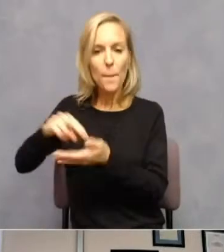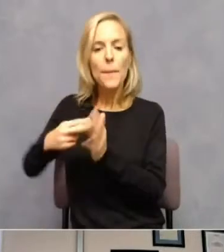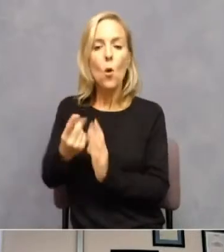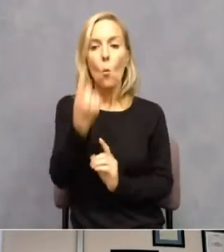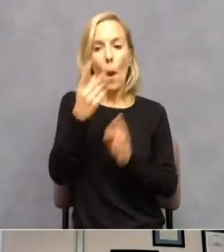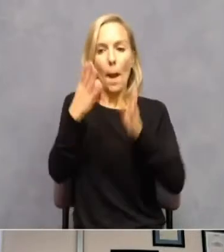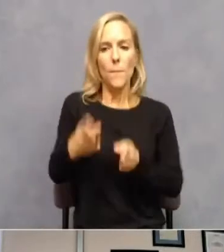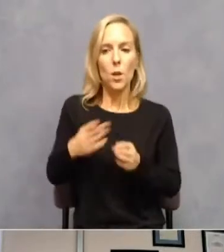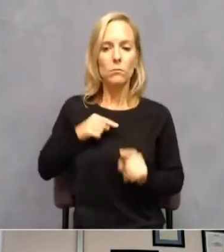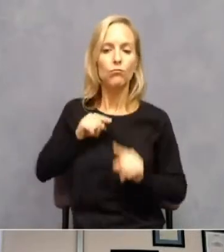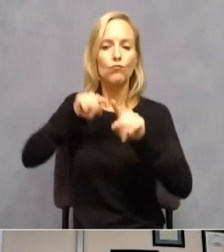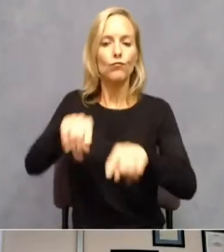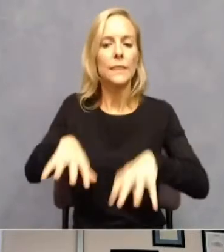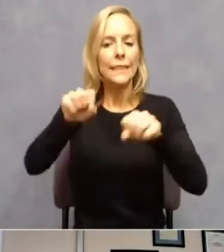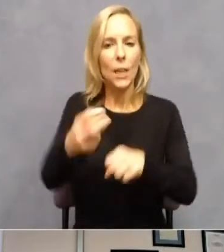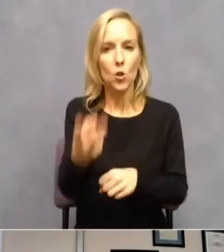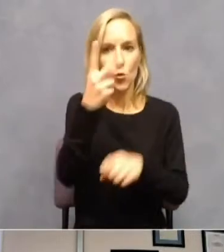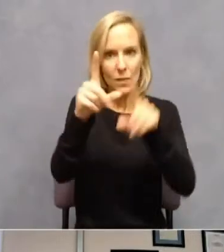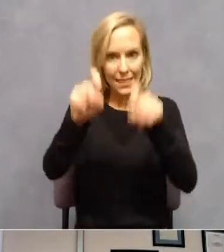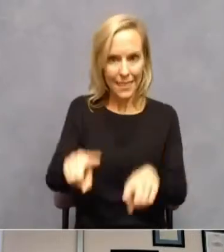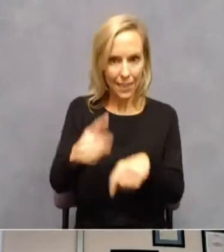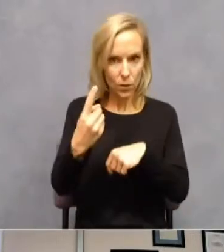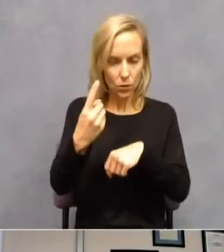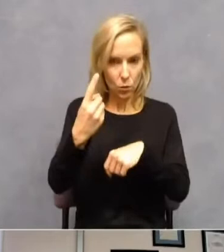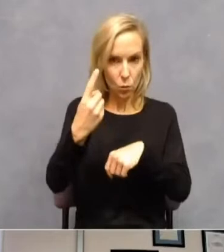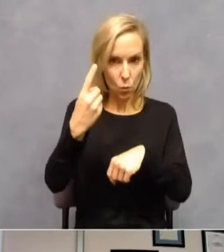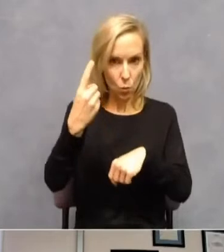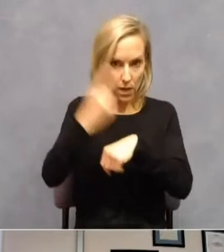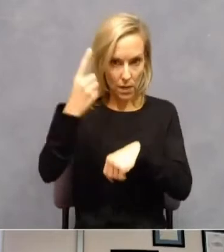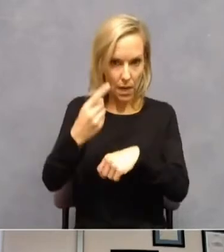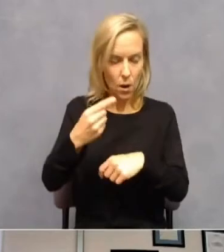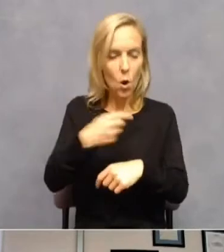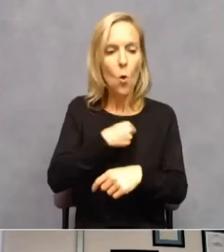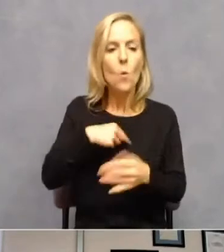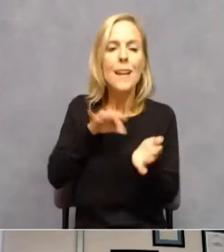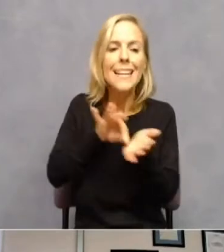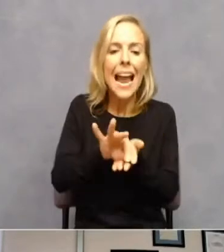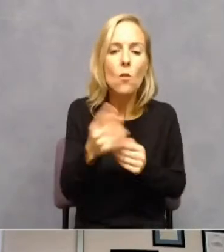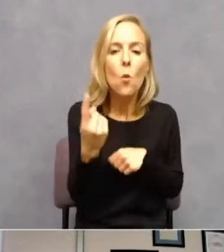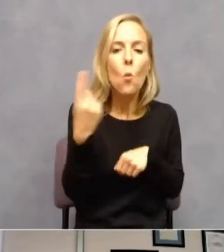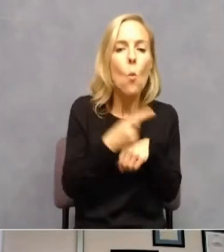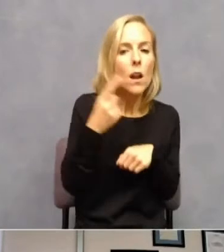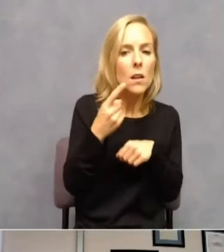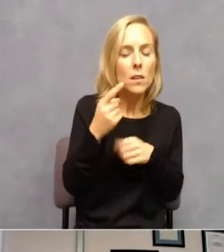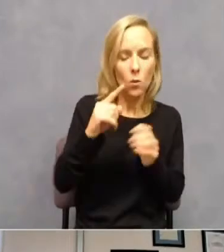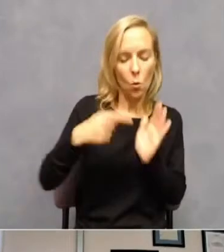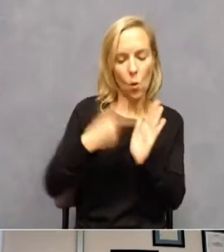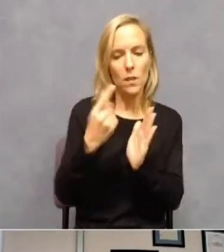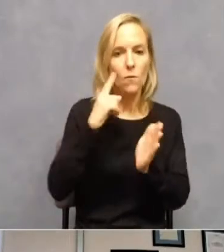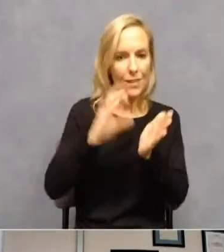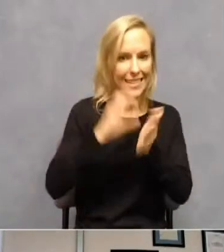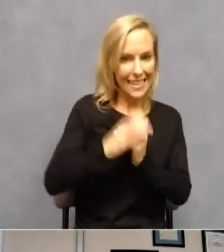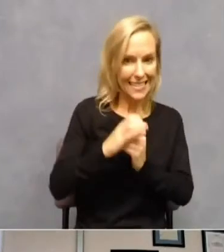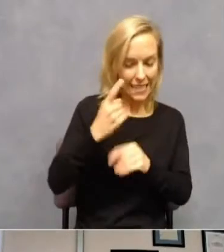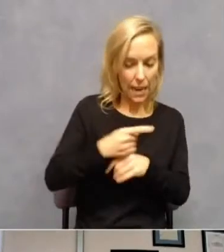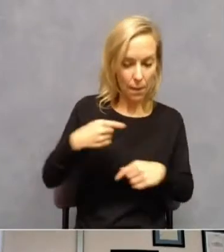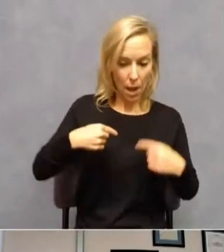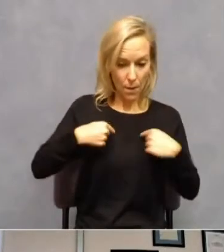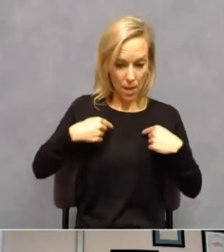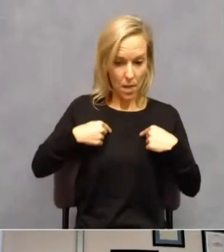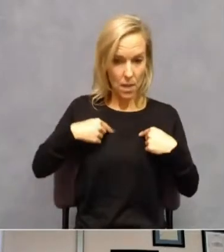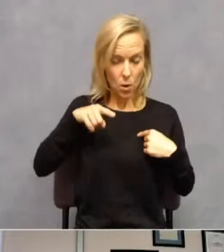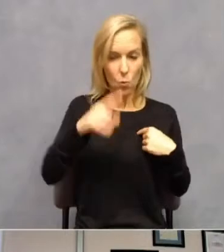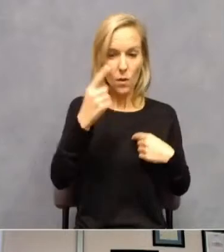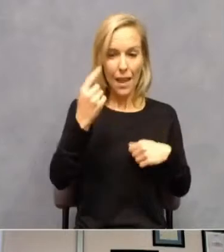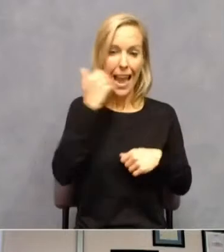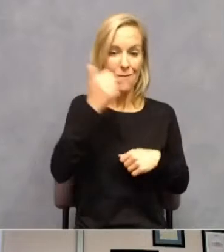day, we only count them once per calendar day. But if the same person went and got a test 5 days in a row and